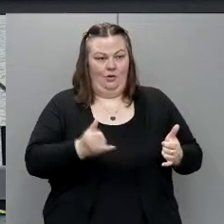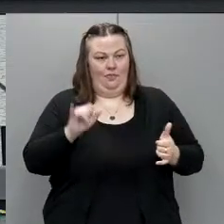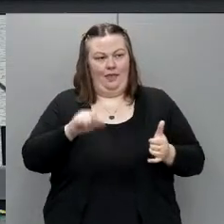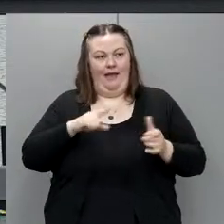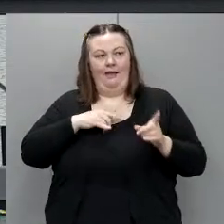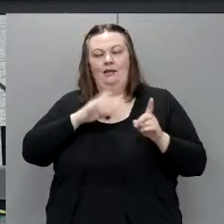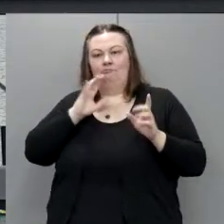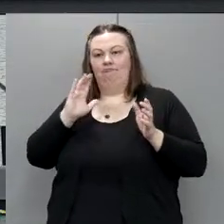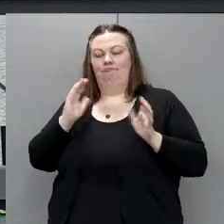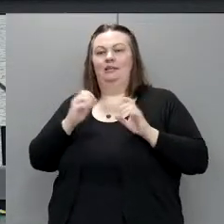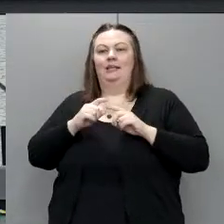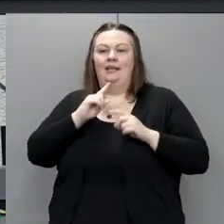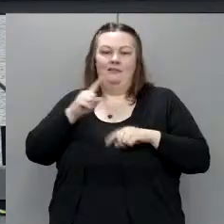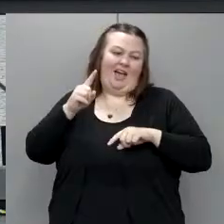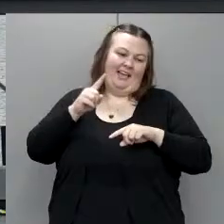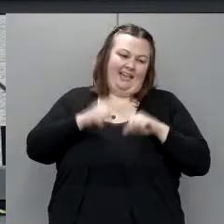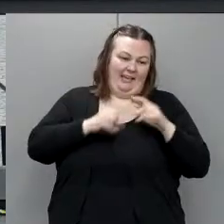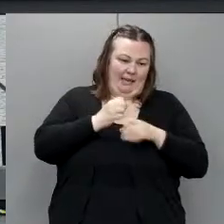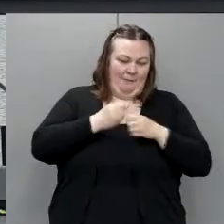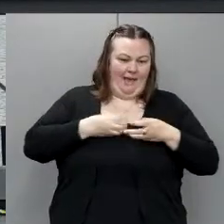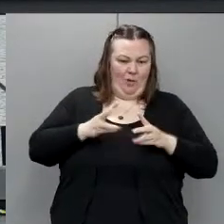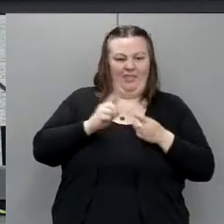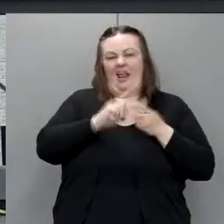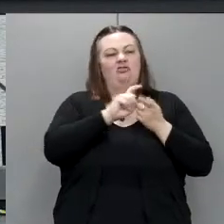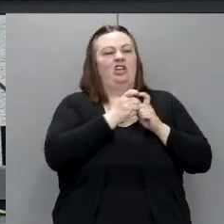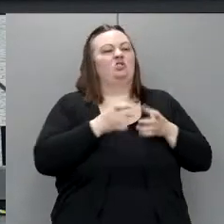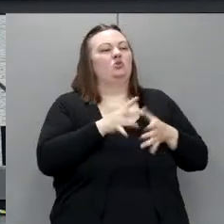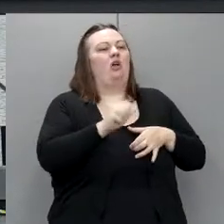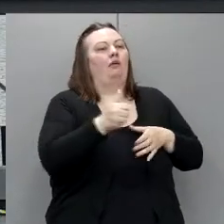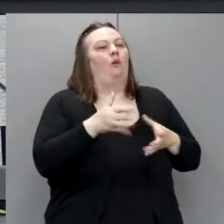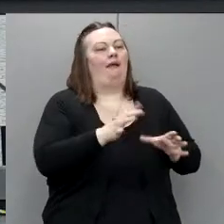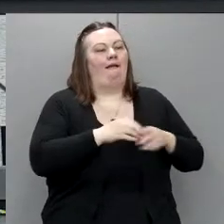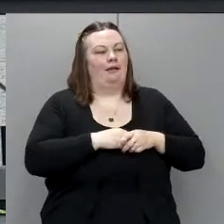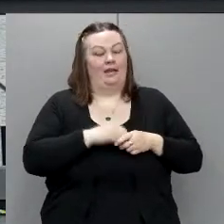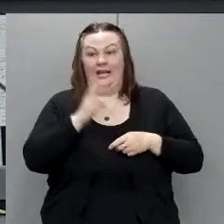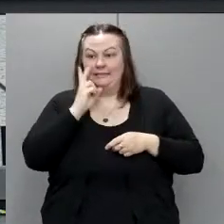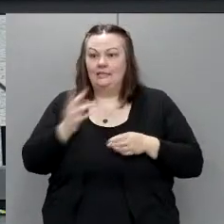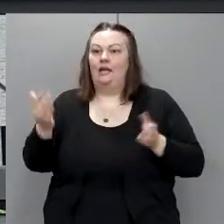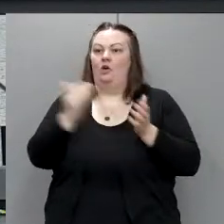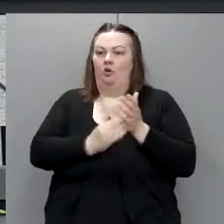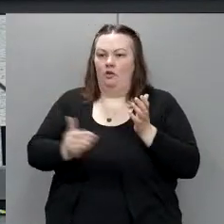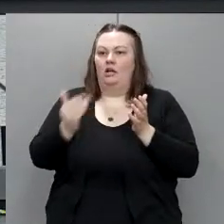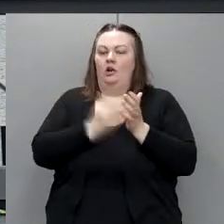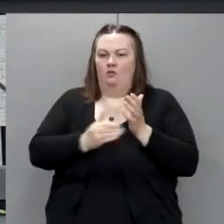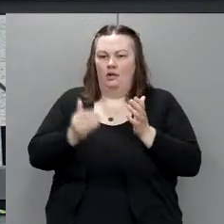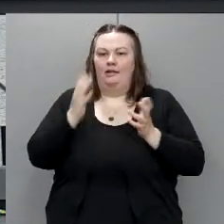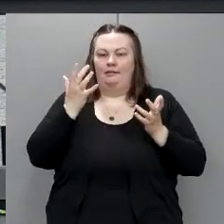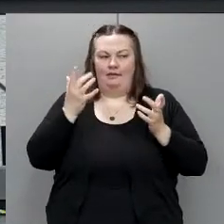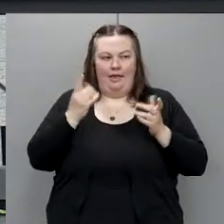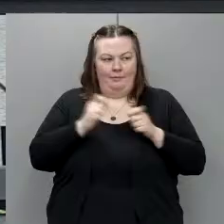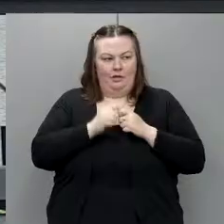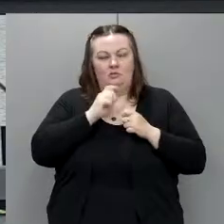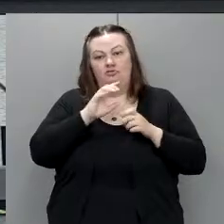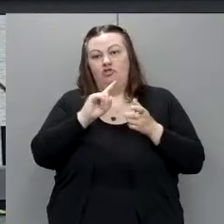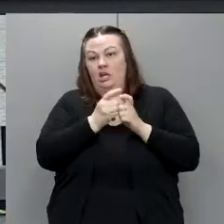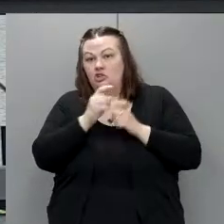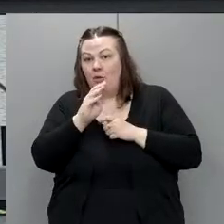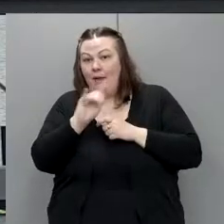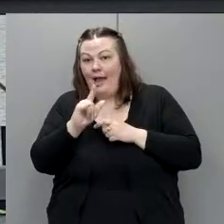If I can't get it one way, then I'll change everything and do it another way. I see that on a repeated basis, whether it be even changes in the